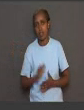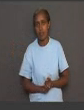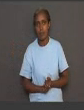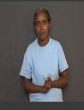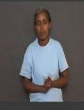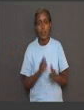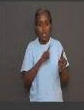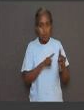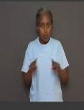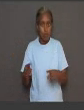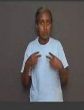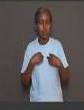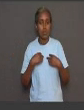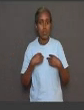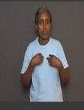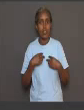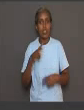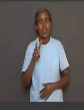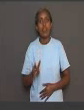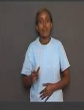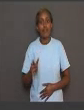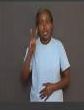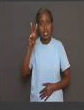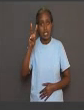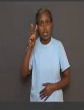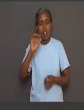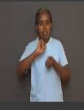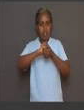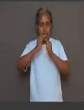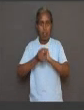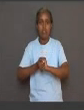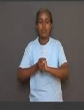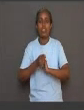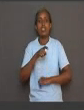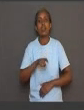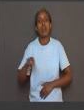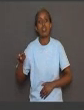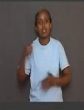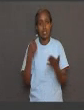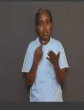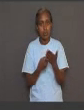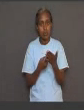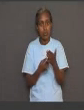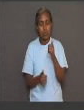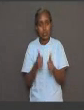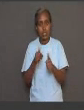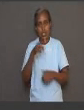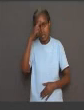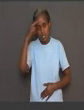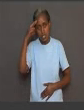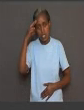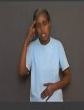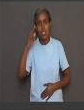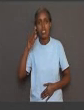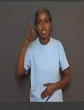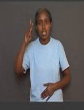It can also have a vertical transverse axis, in which case the hyperbola